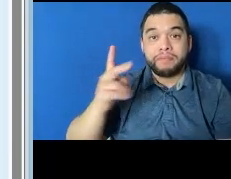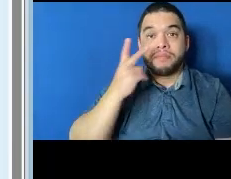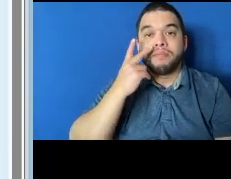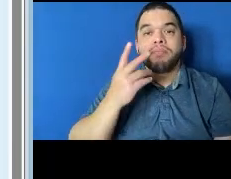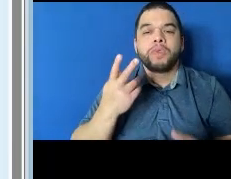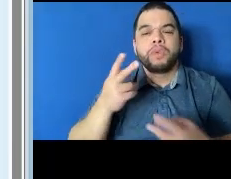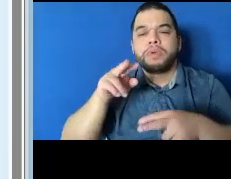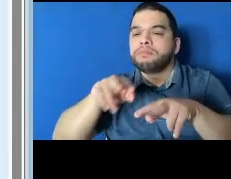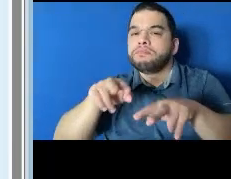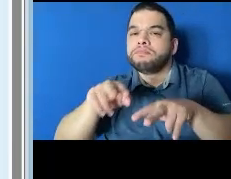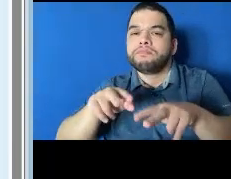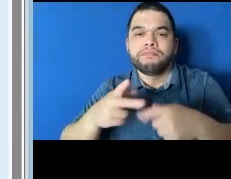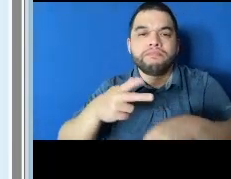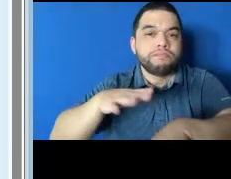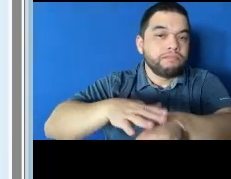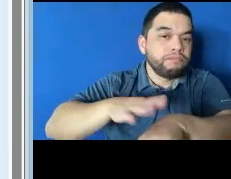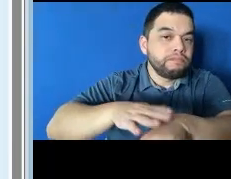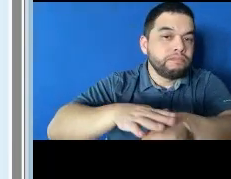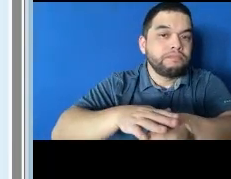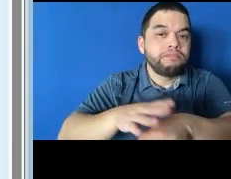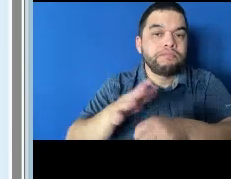type of